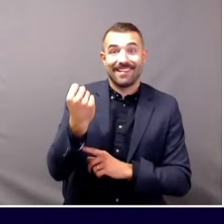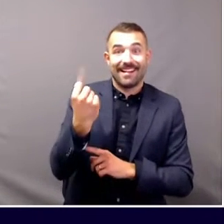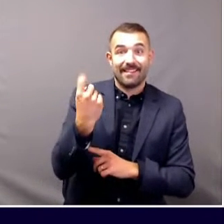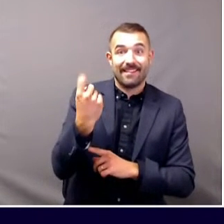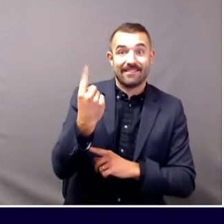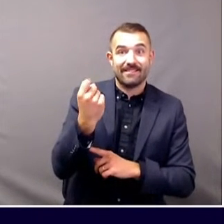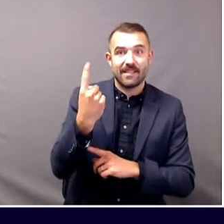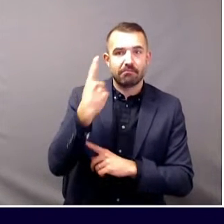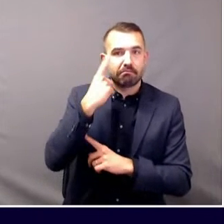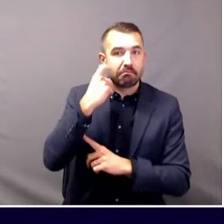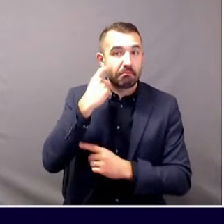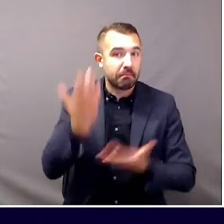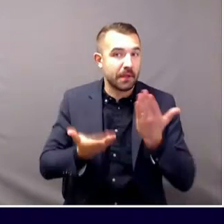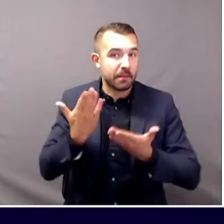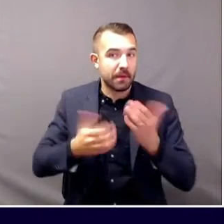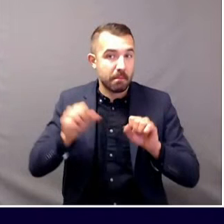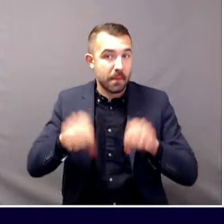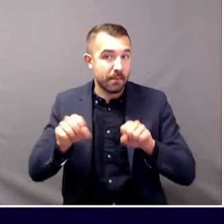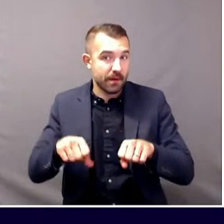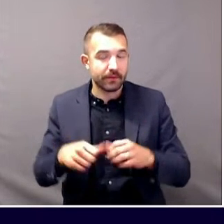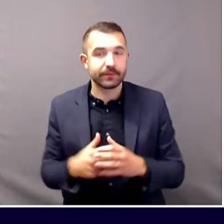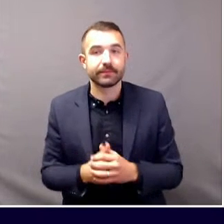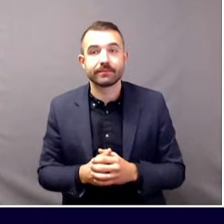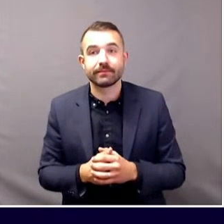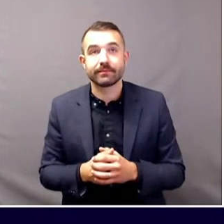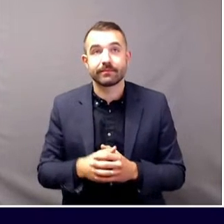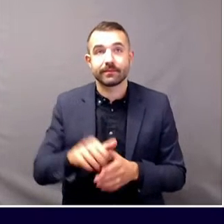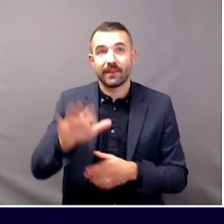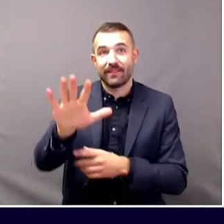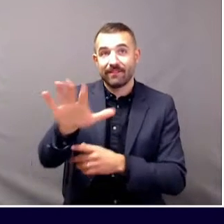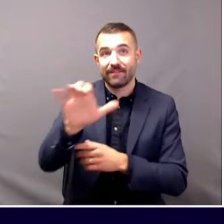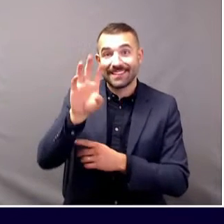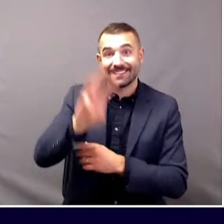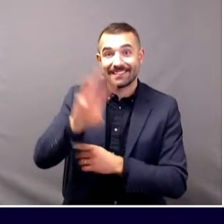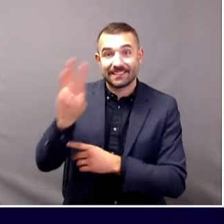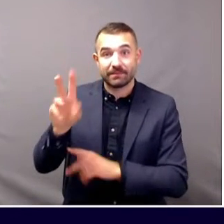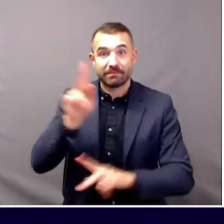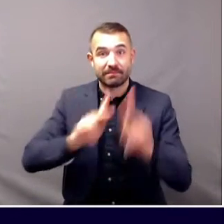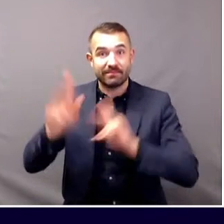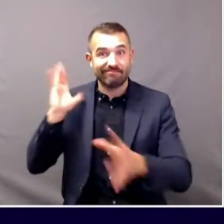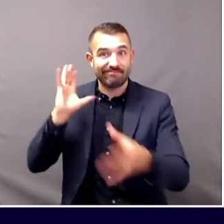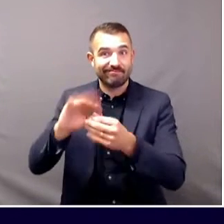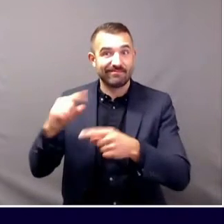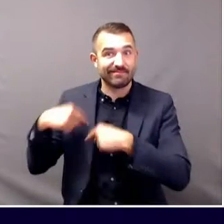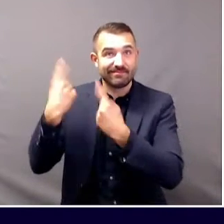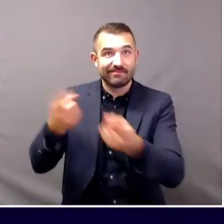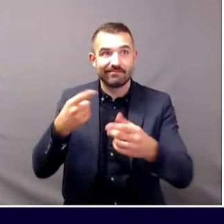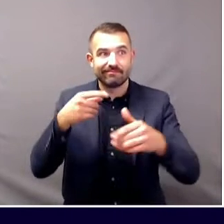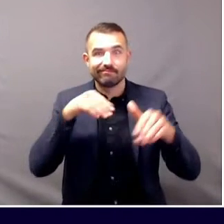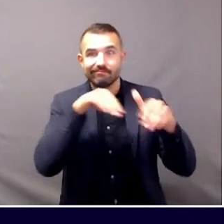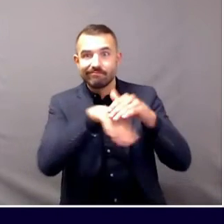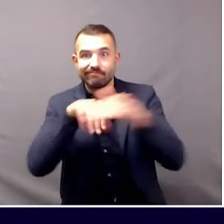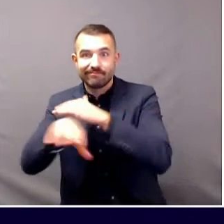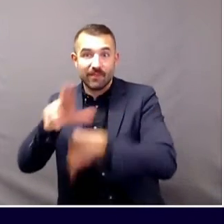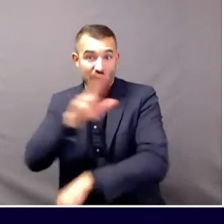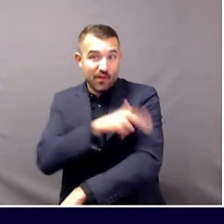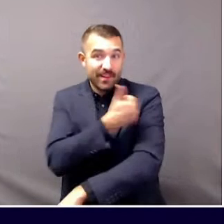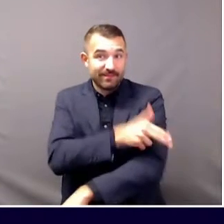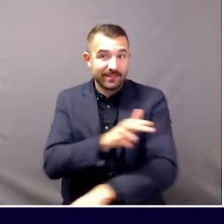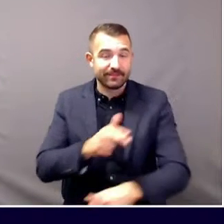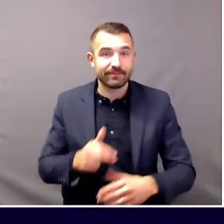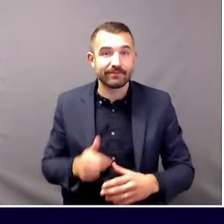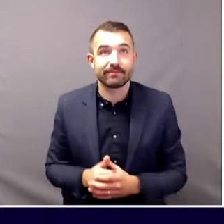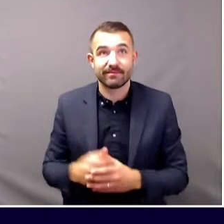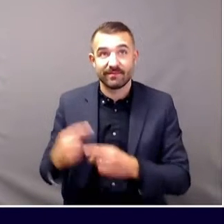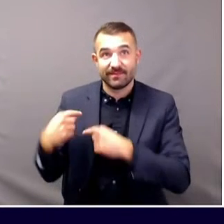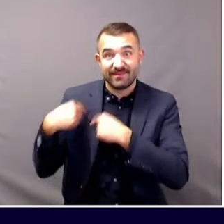Cumulatively, 566 individuals have been hospitalized, and just in the past 30 days alone,